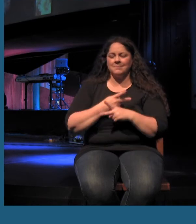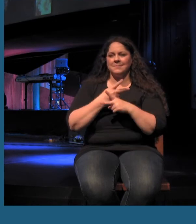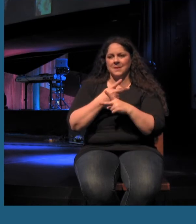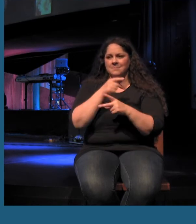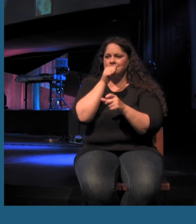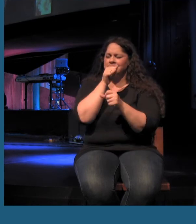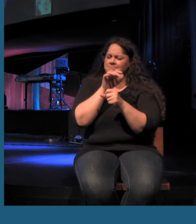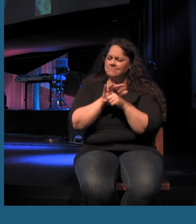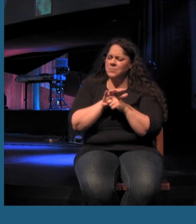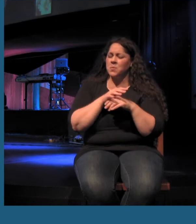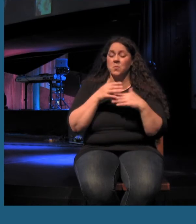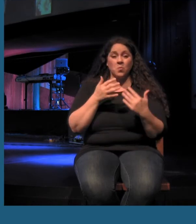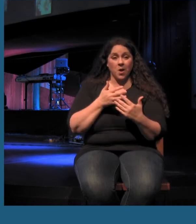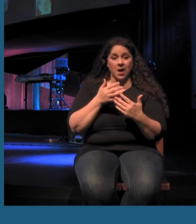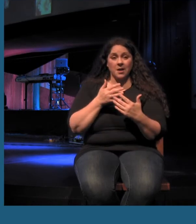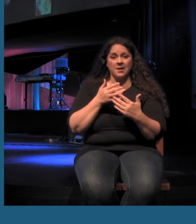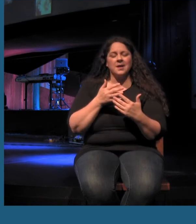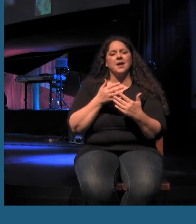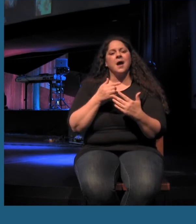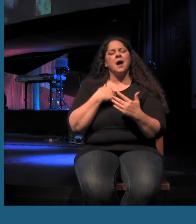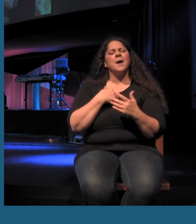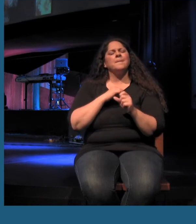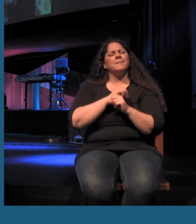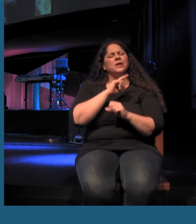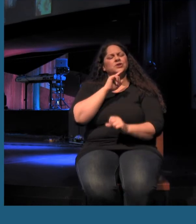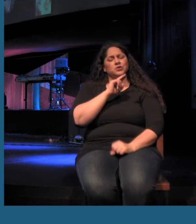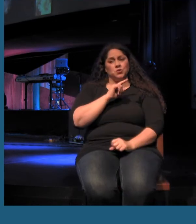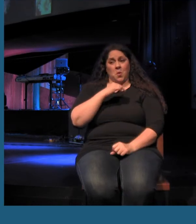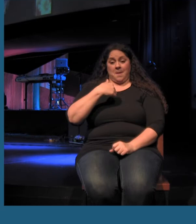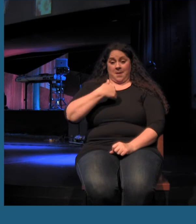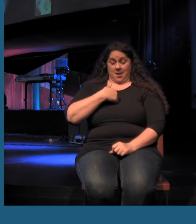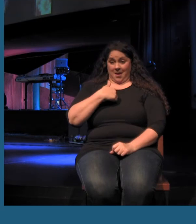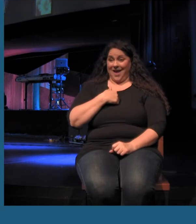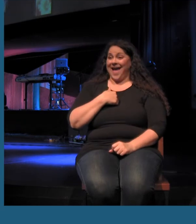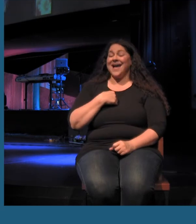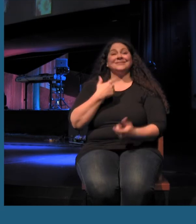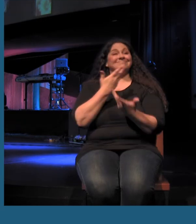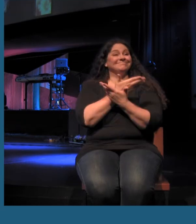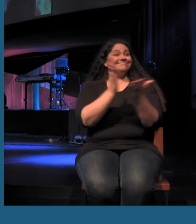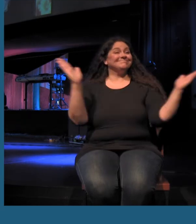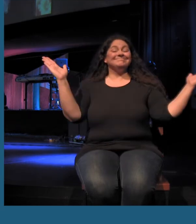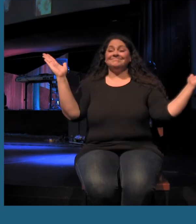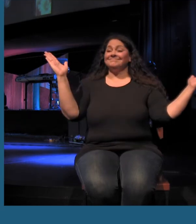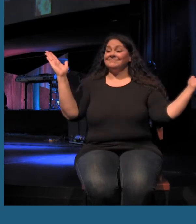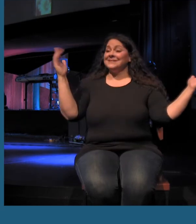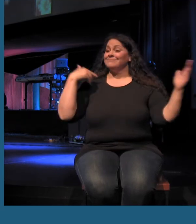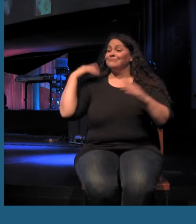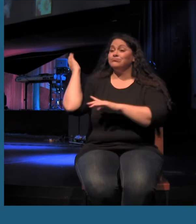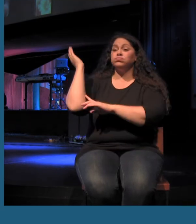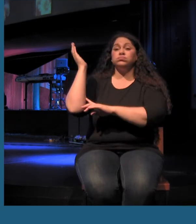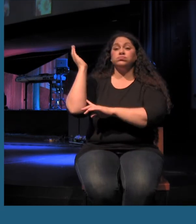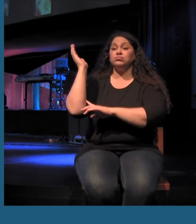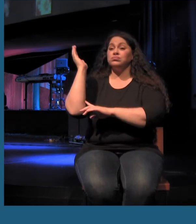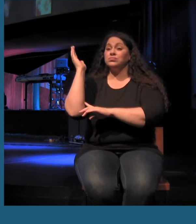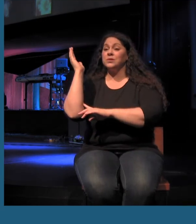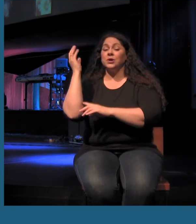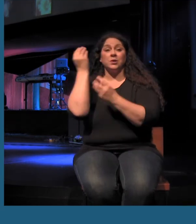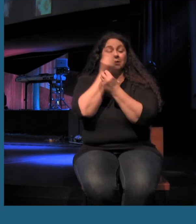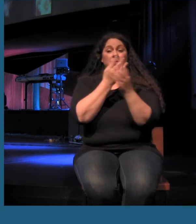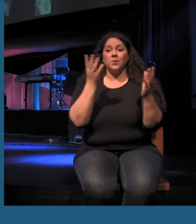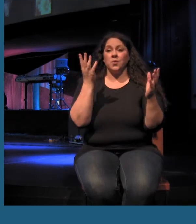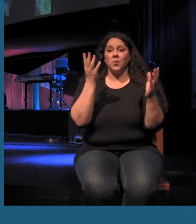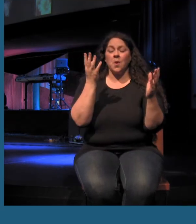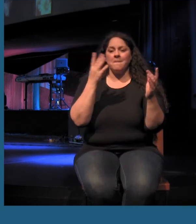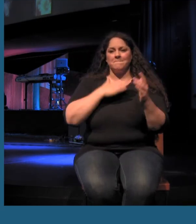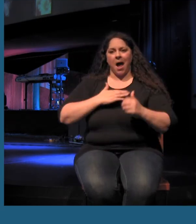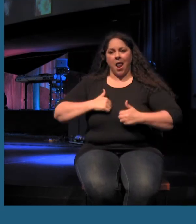committed to is to make sure that what I say publicly lines up with what my kids see